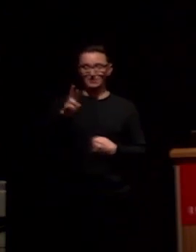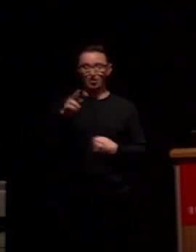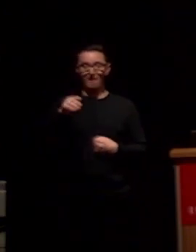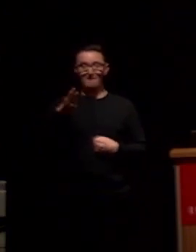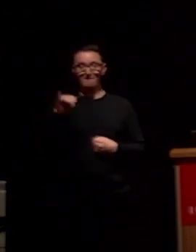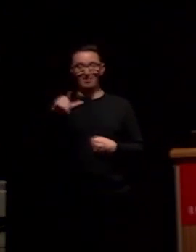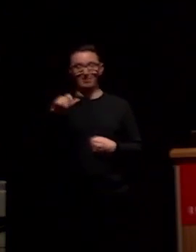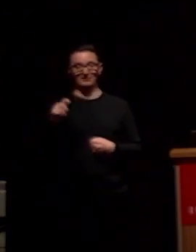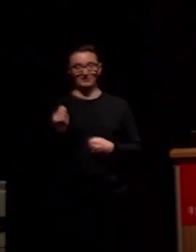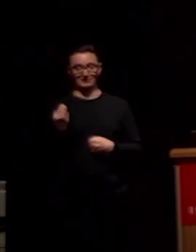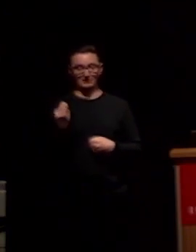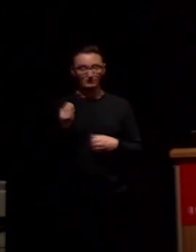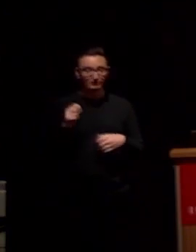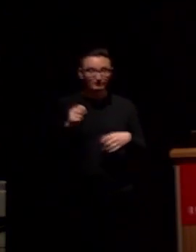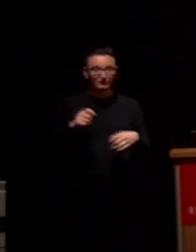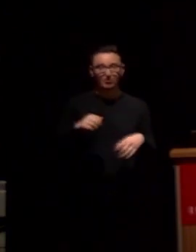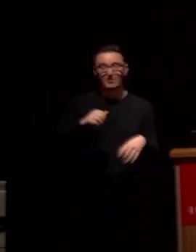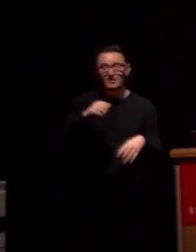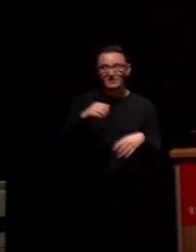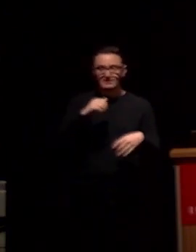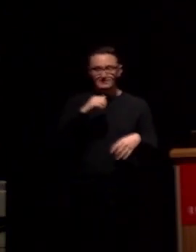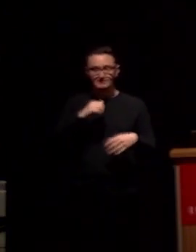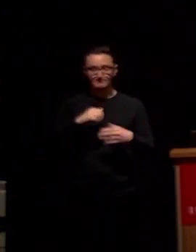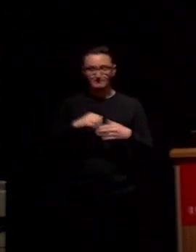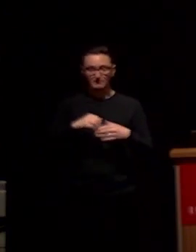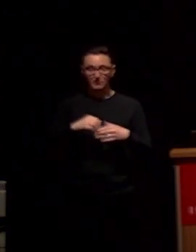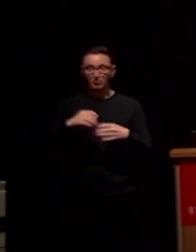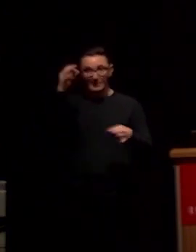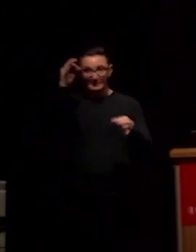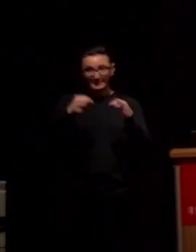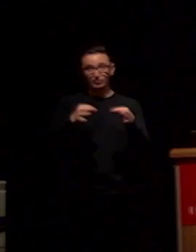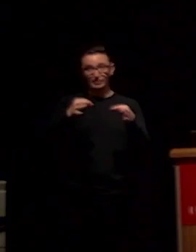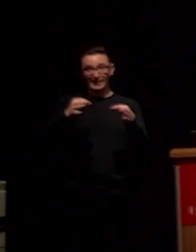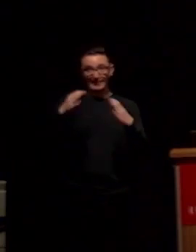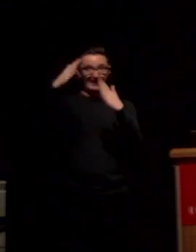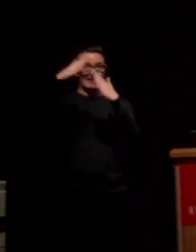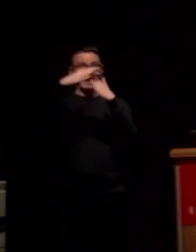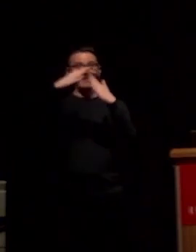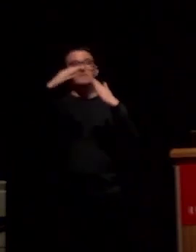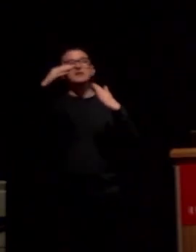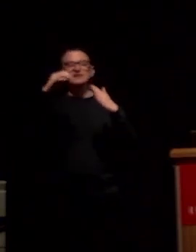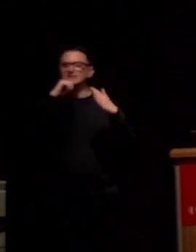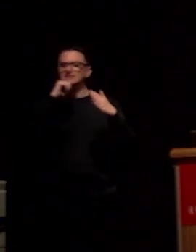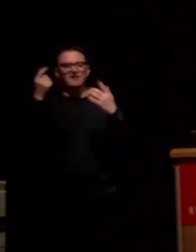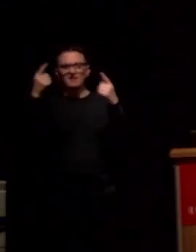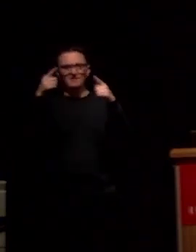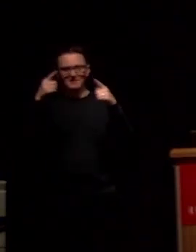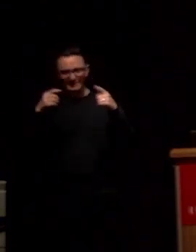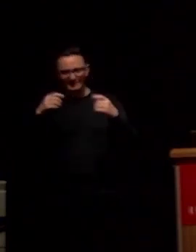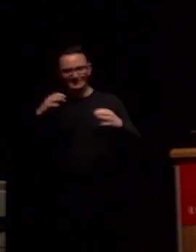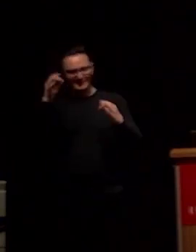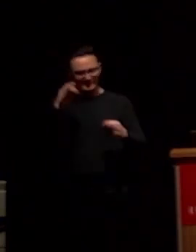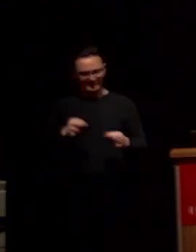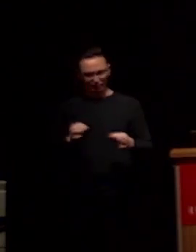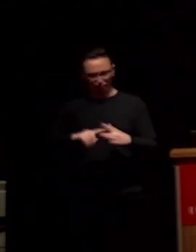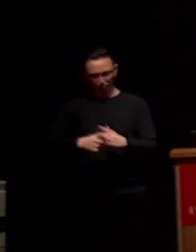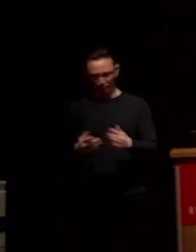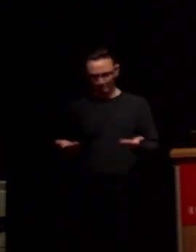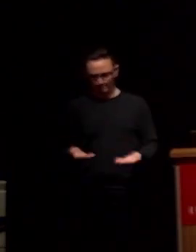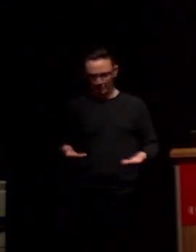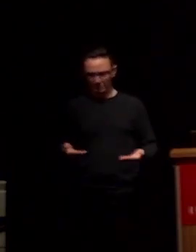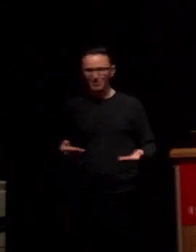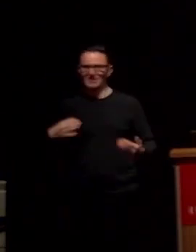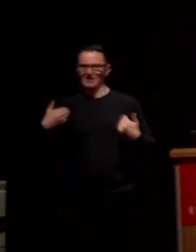from the top down and leadership and decisions at the top. It's come from the bottom up. Mm-hmm. Our students are craving